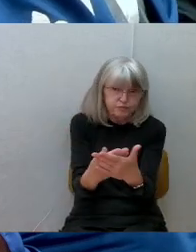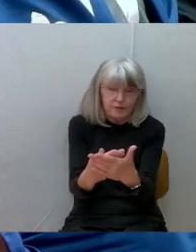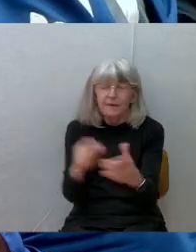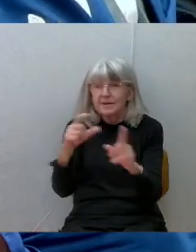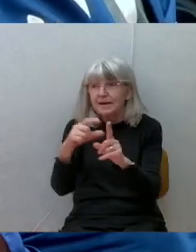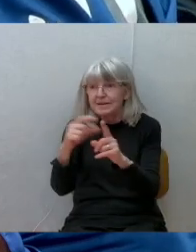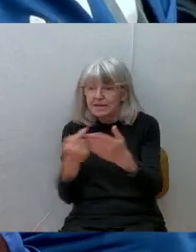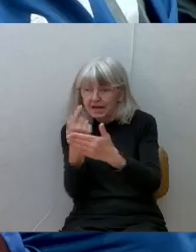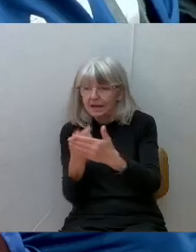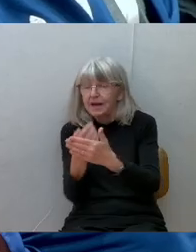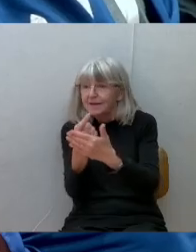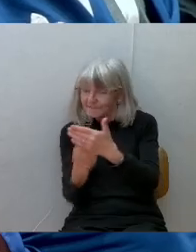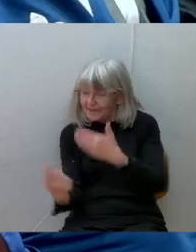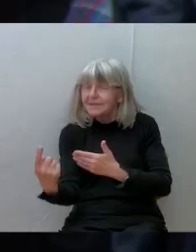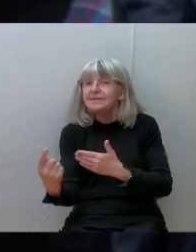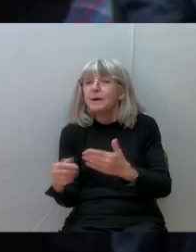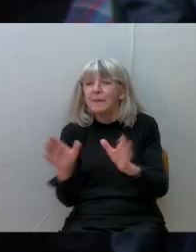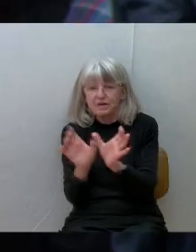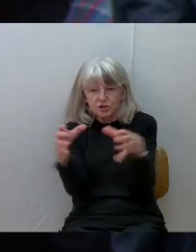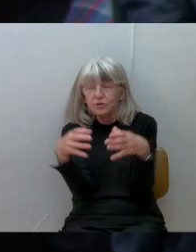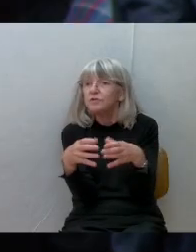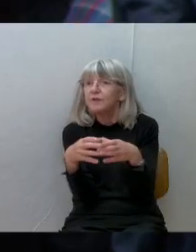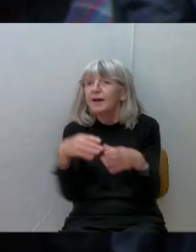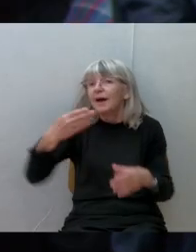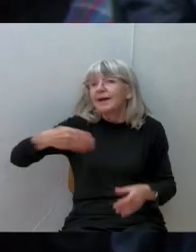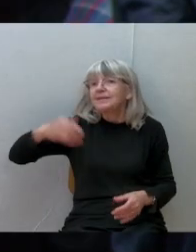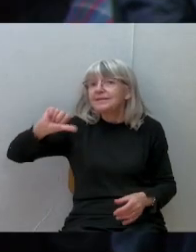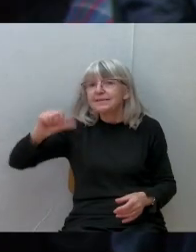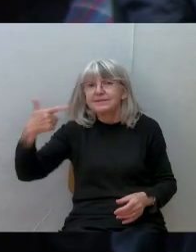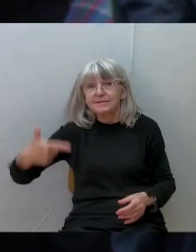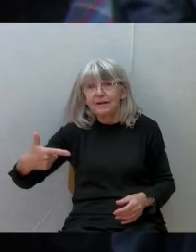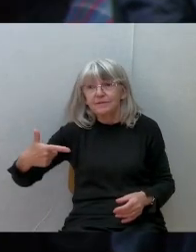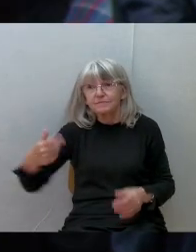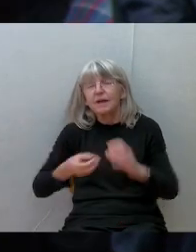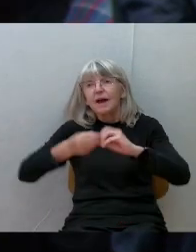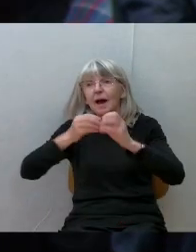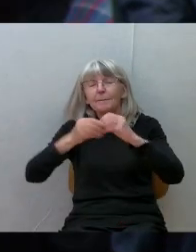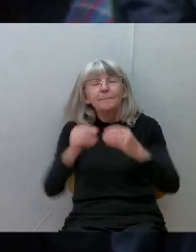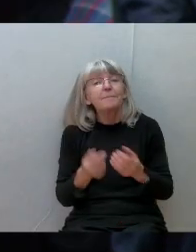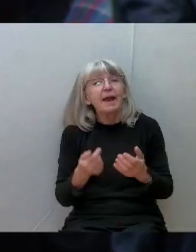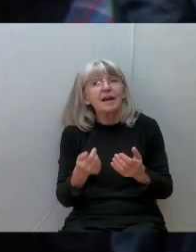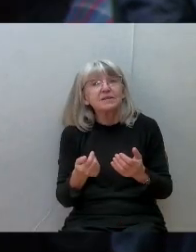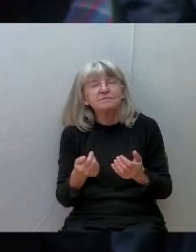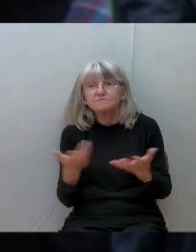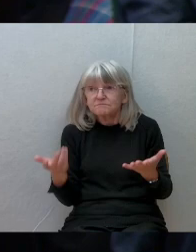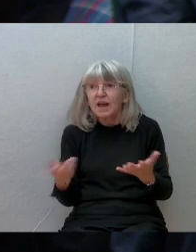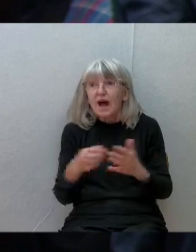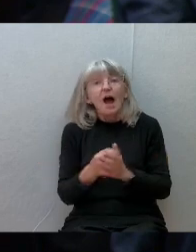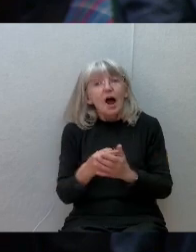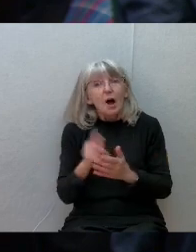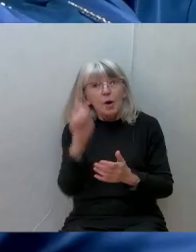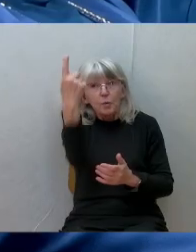in 1967. It was made by the nine trades, the Dundee bonnet makers, first wielded